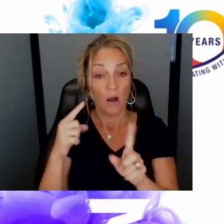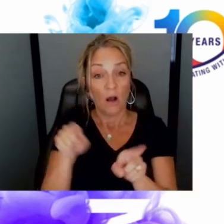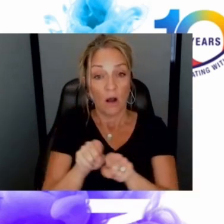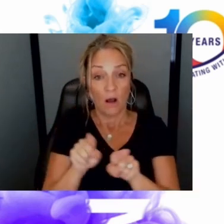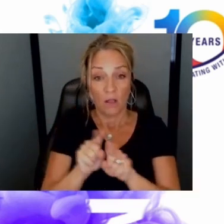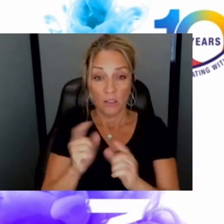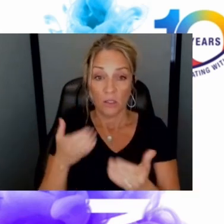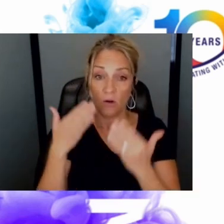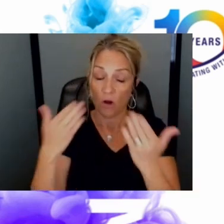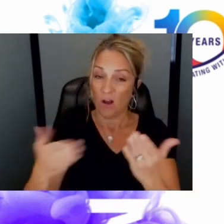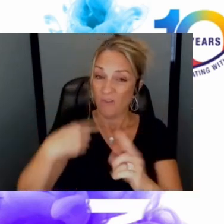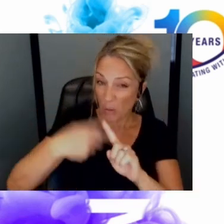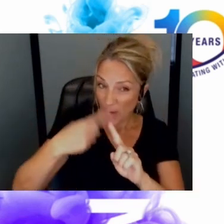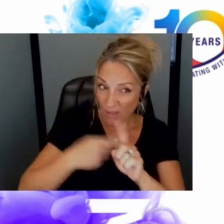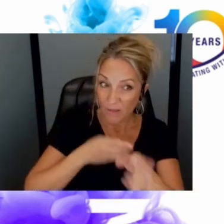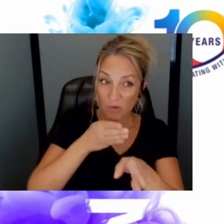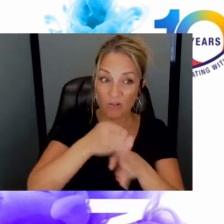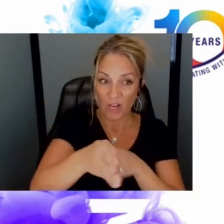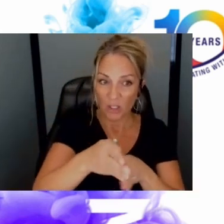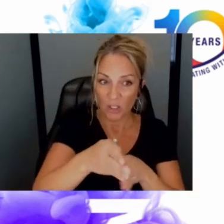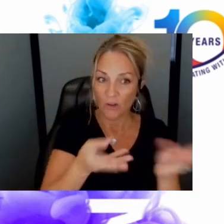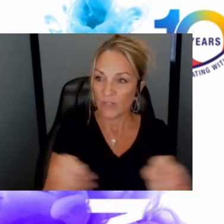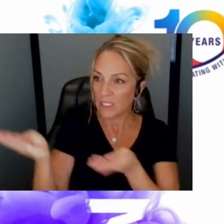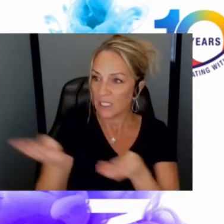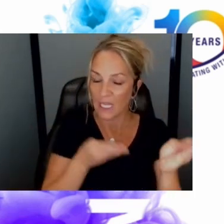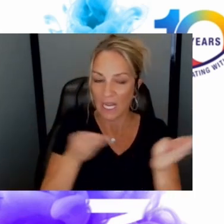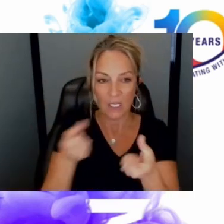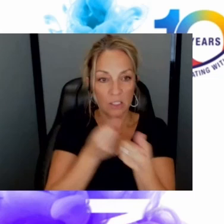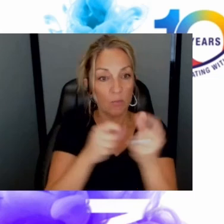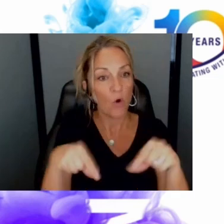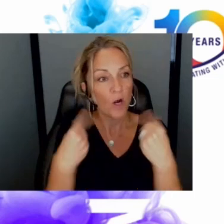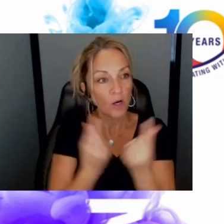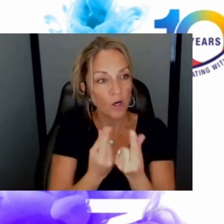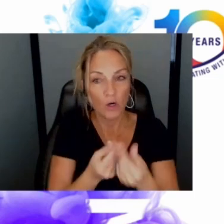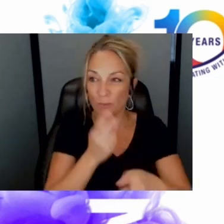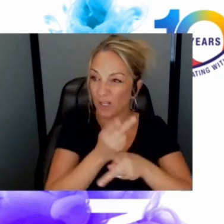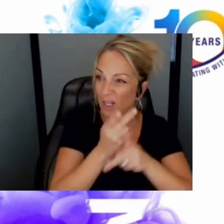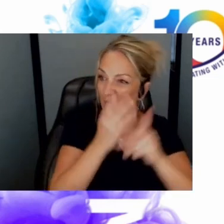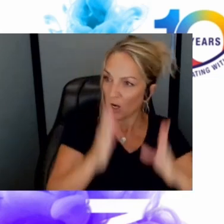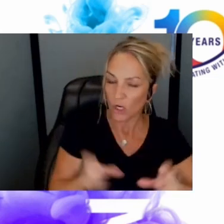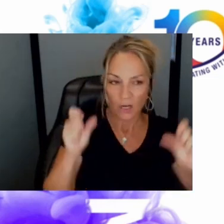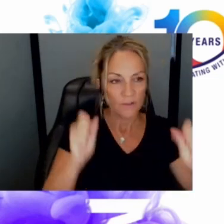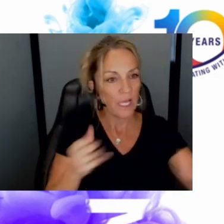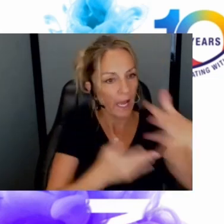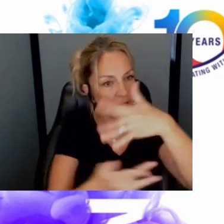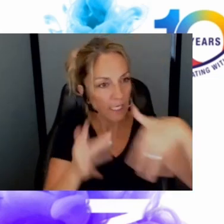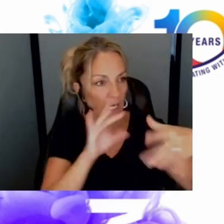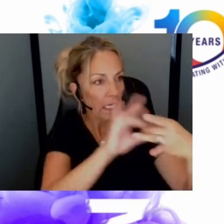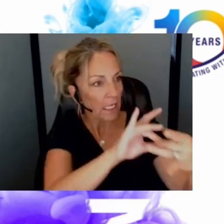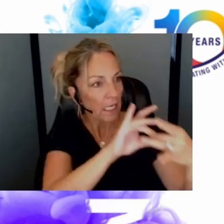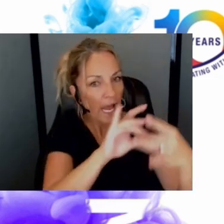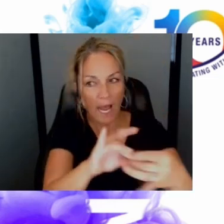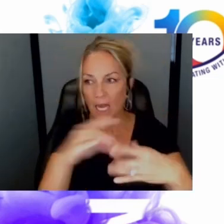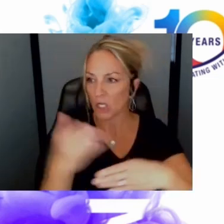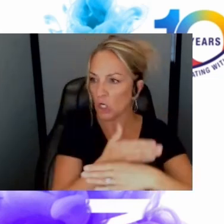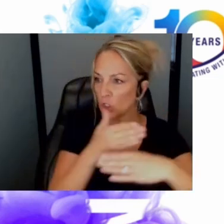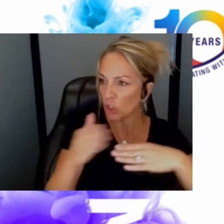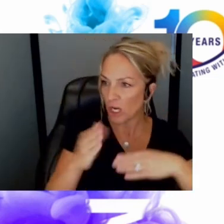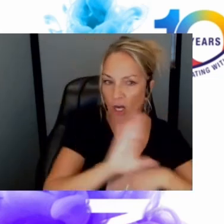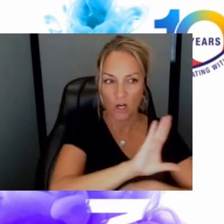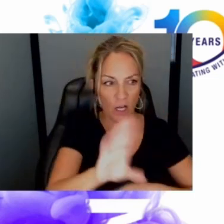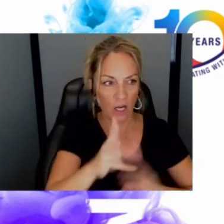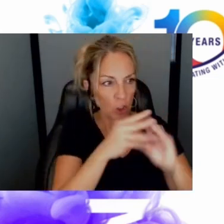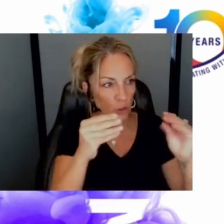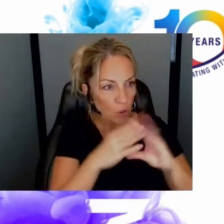facilitated support group for caregivers to connect. They can share their stories, successes, learn from each other, and kind of